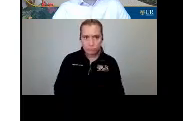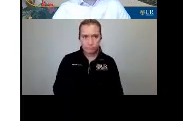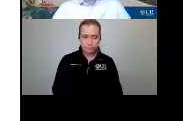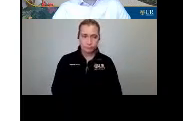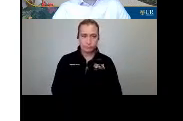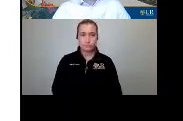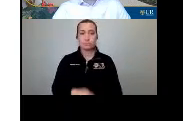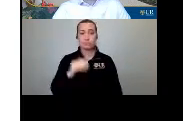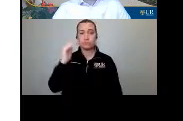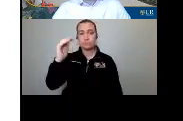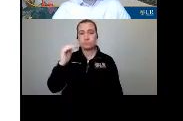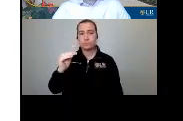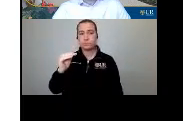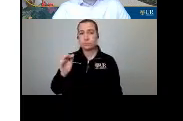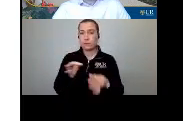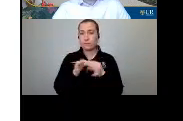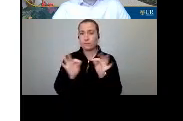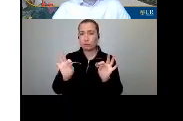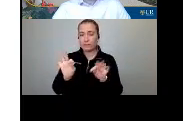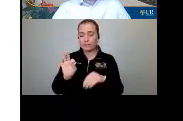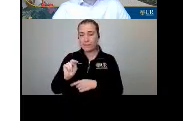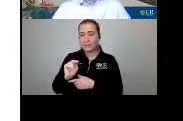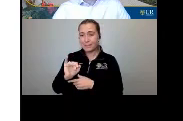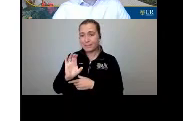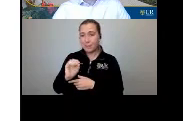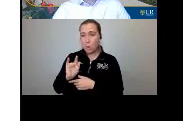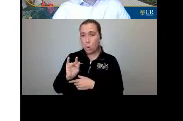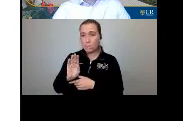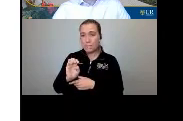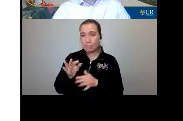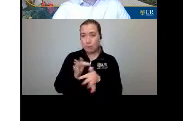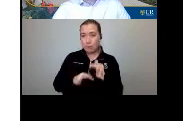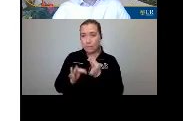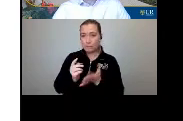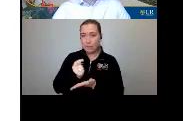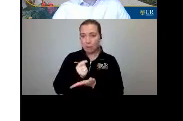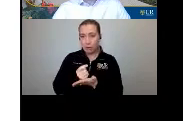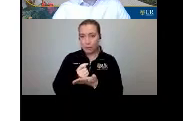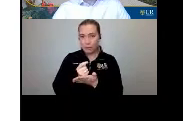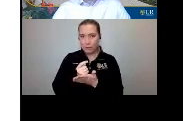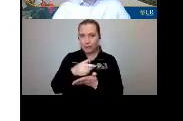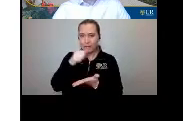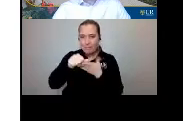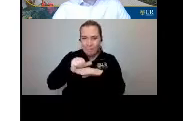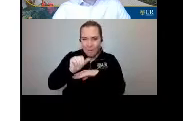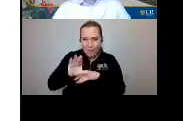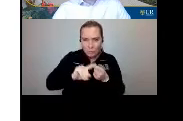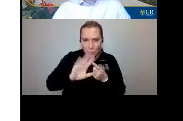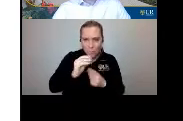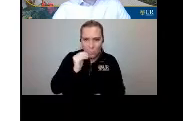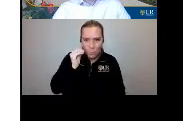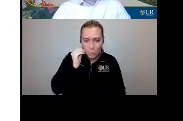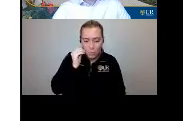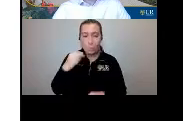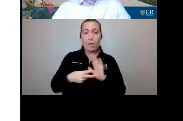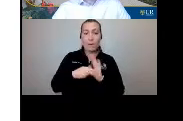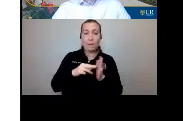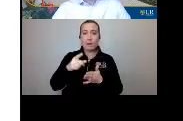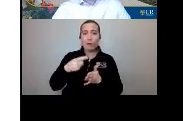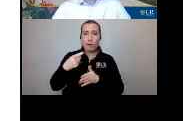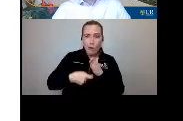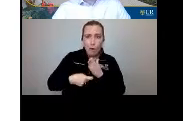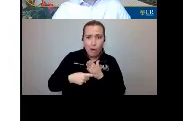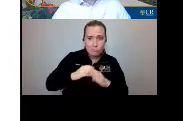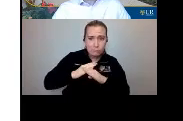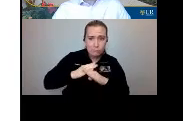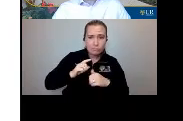with either issues with cost for these medications or transportation, those are no longer hurdles.